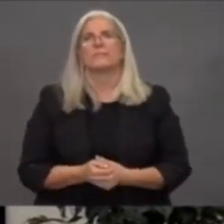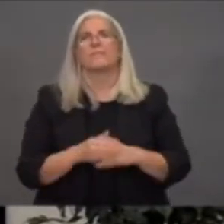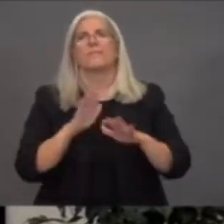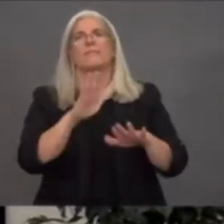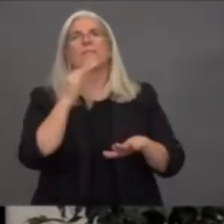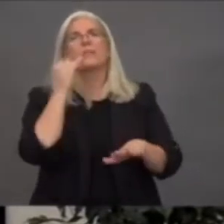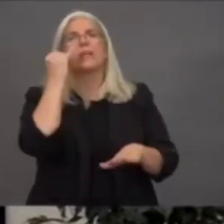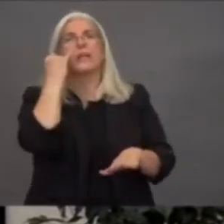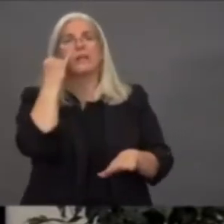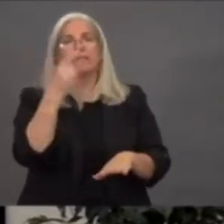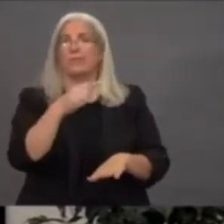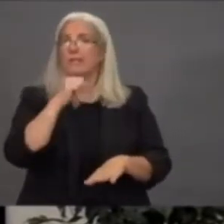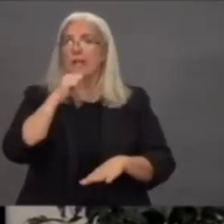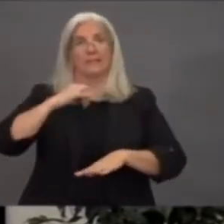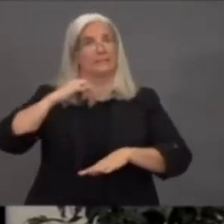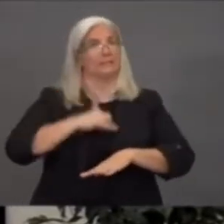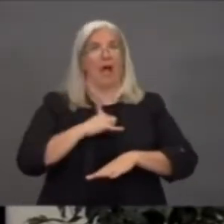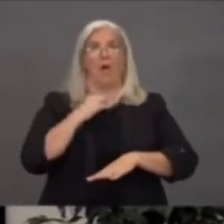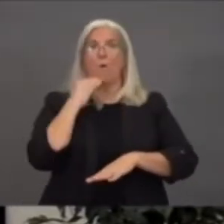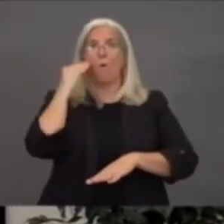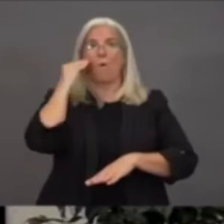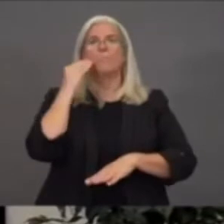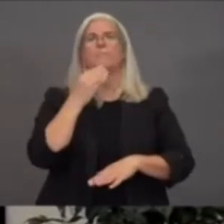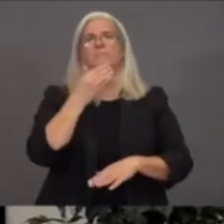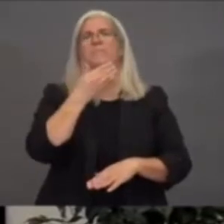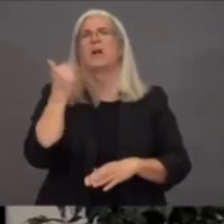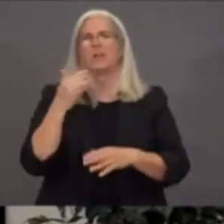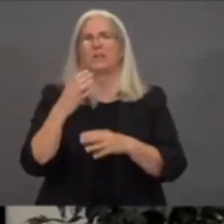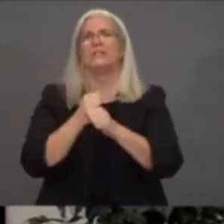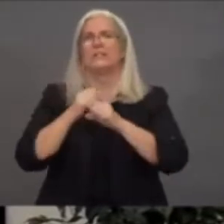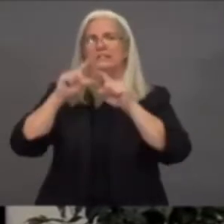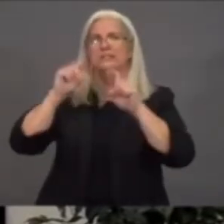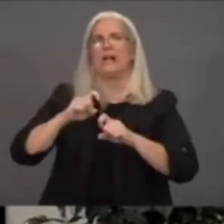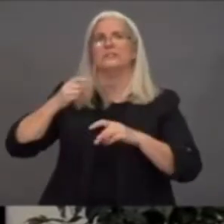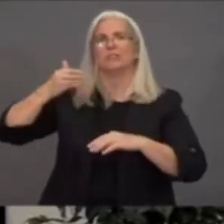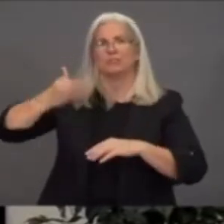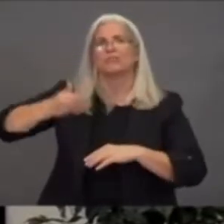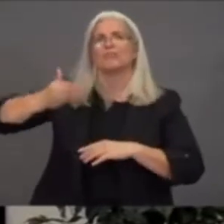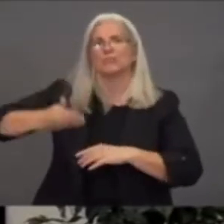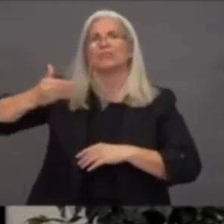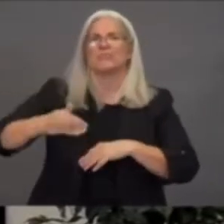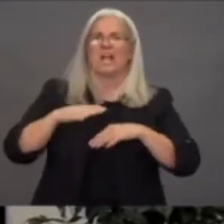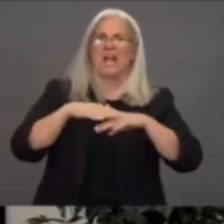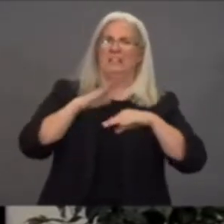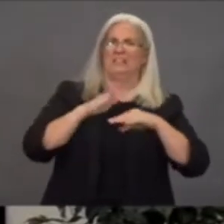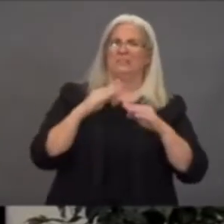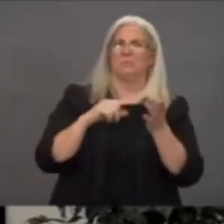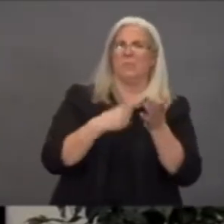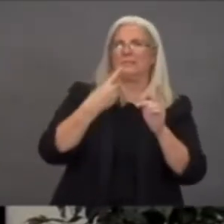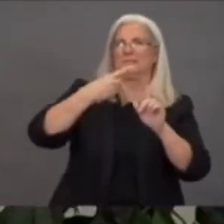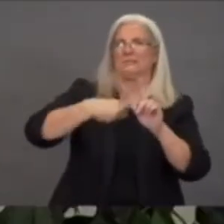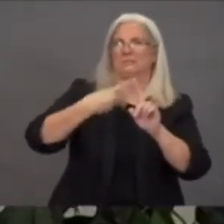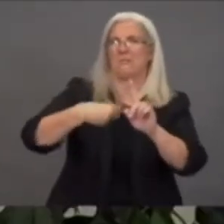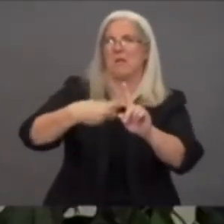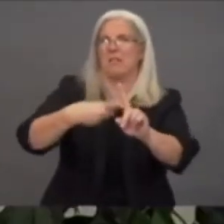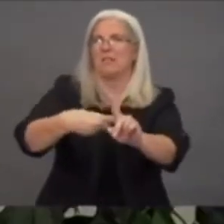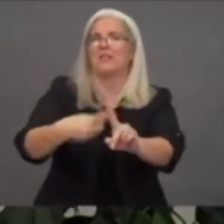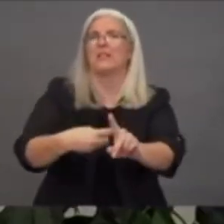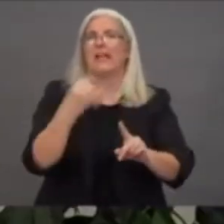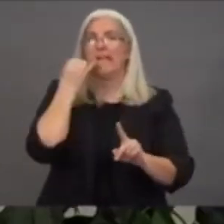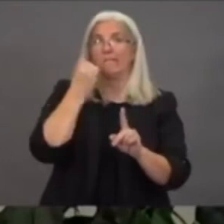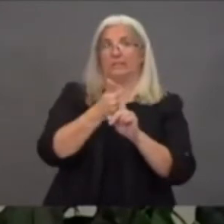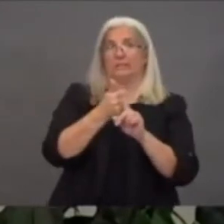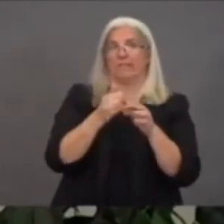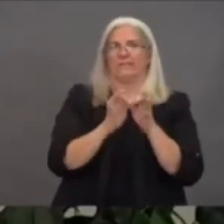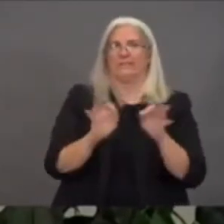home, it's good to get tested regularly. For example, at least once a month if you're an essential worker, let's say.